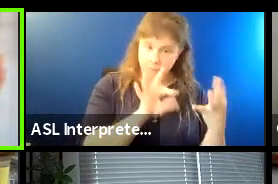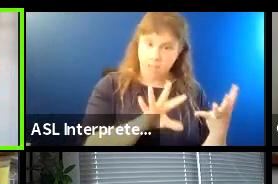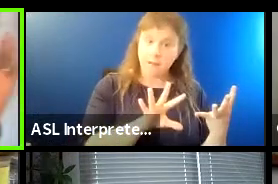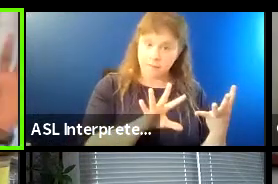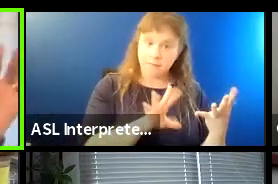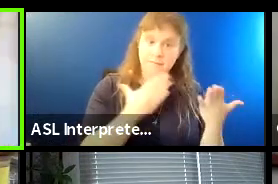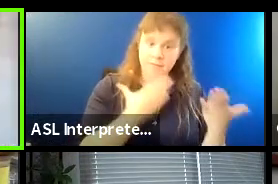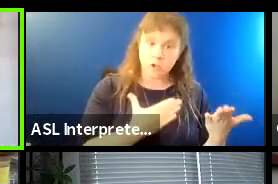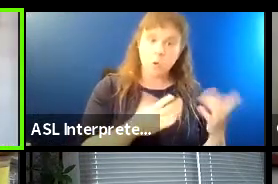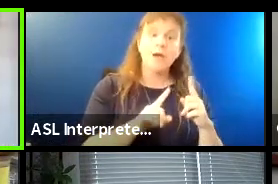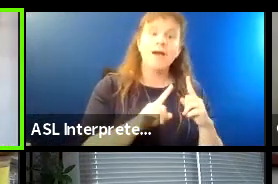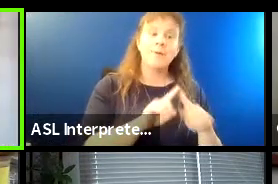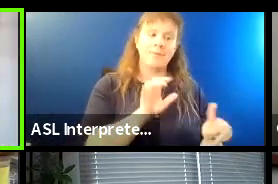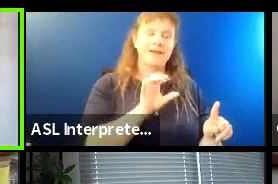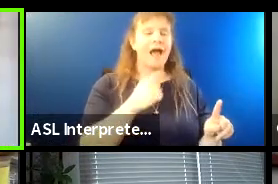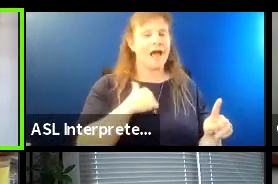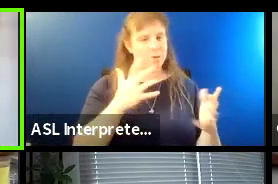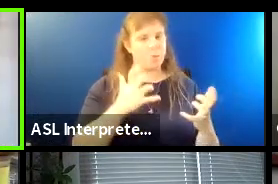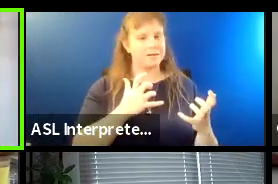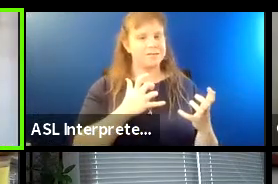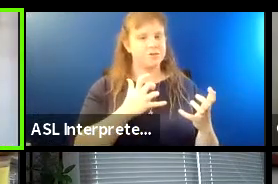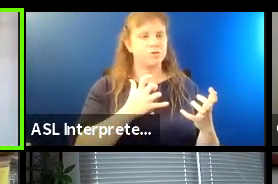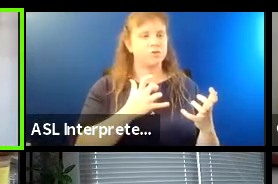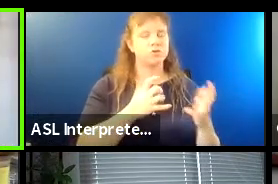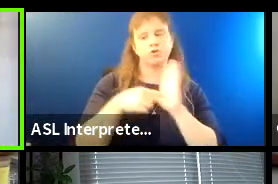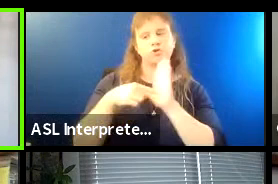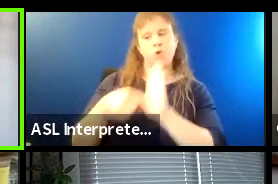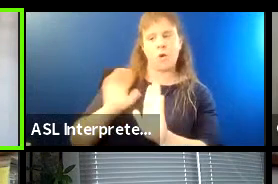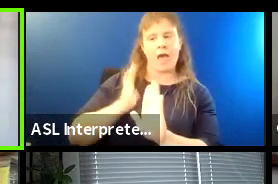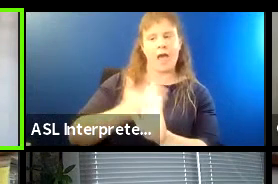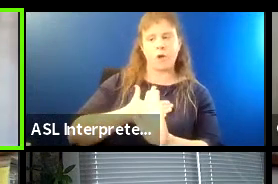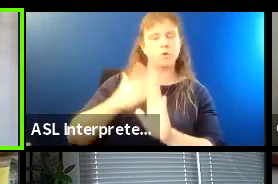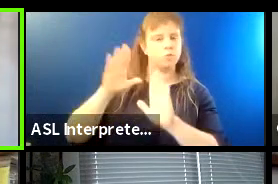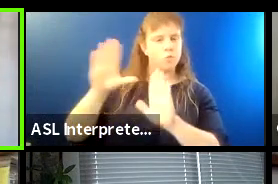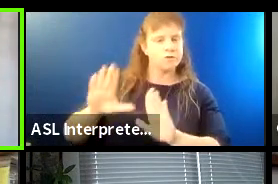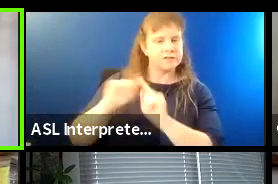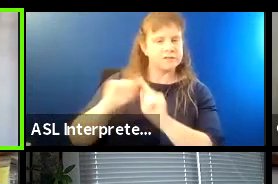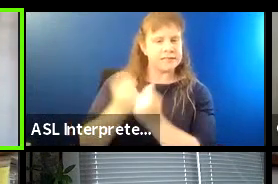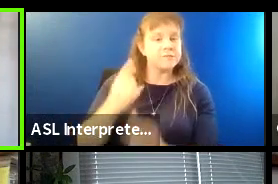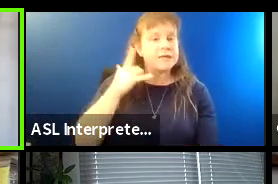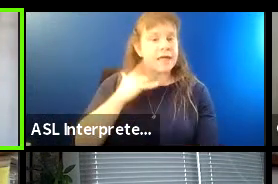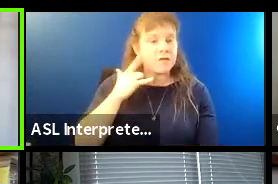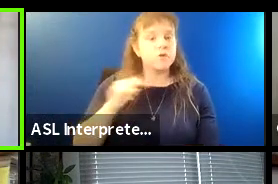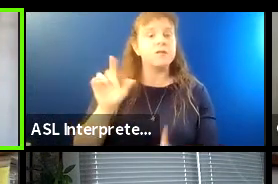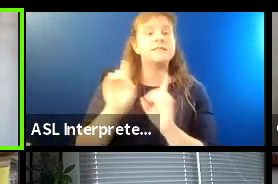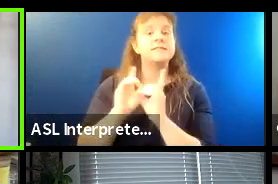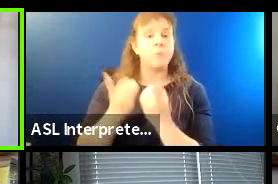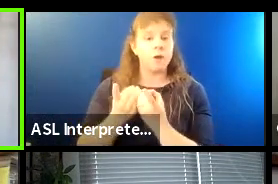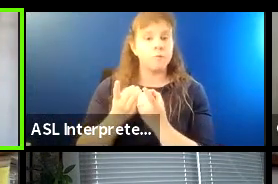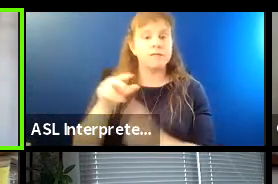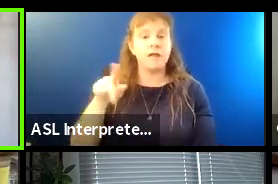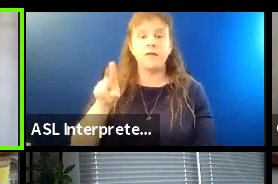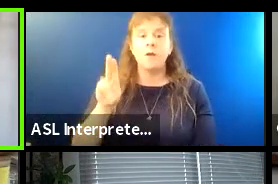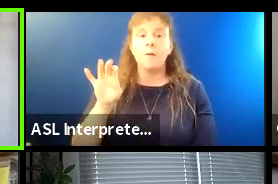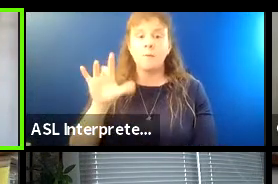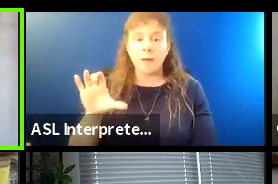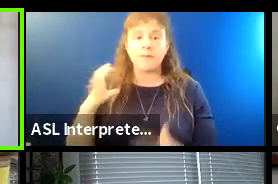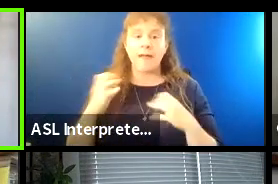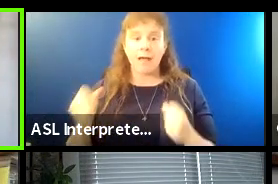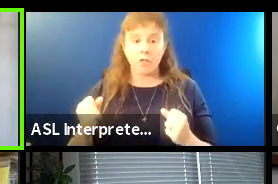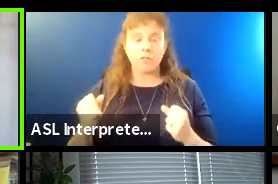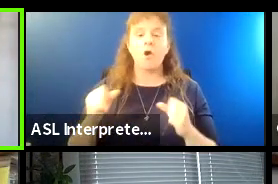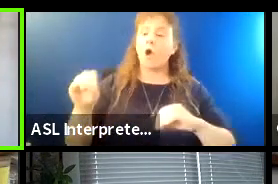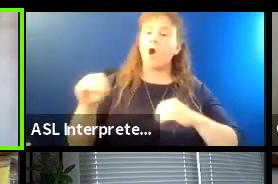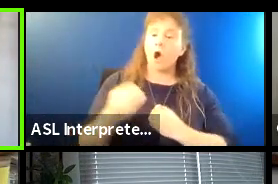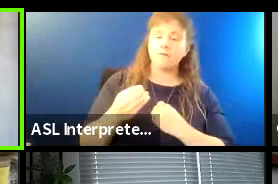want to lift that up and put that out to our extraordinary teams at the California Department of Public Health, the Office of the Surgeon General. And I'm